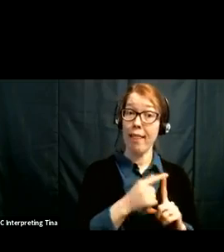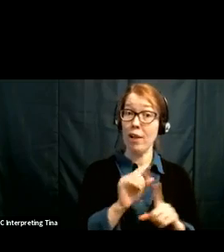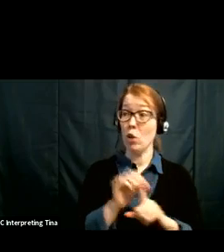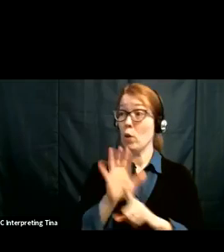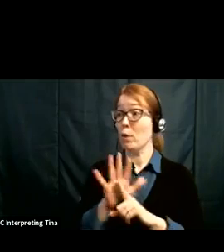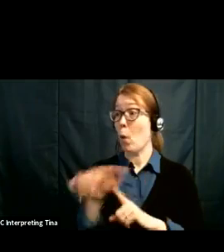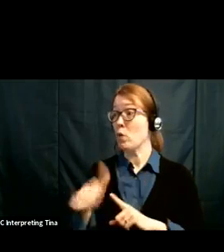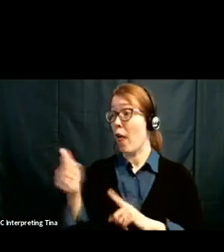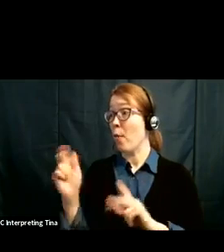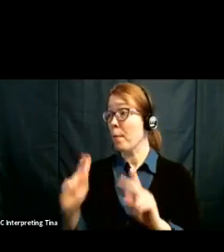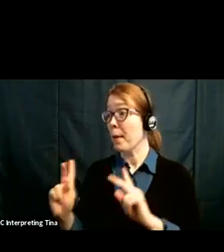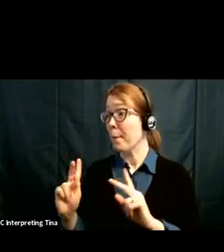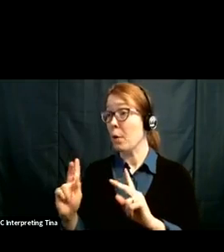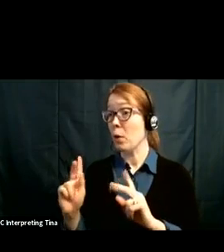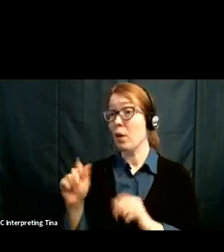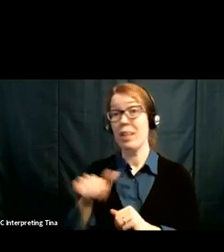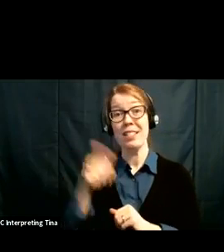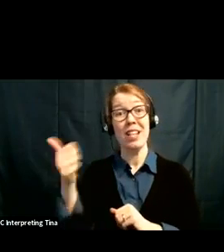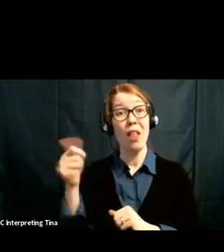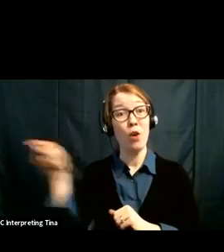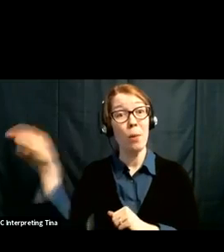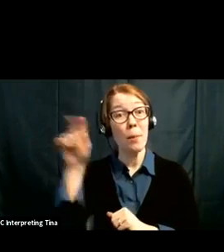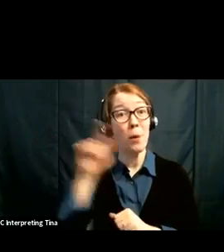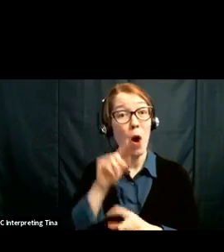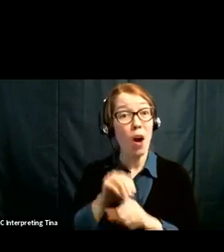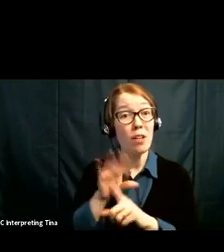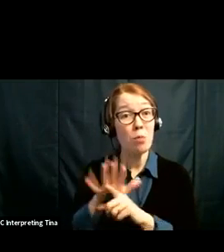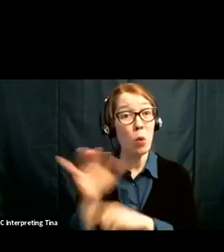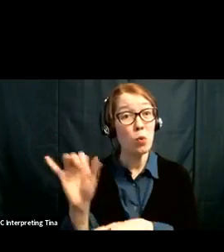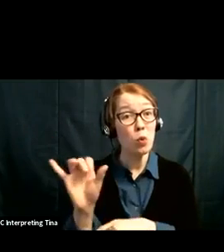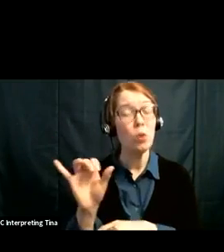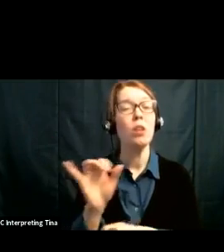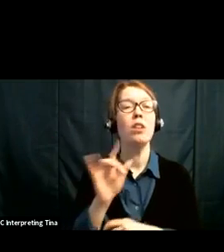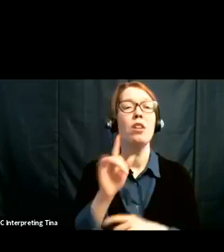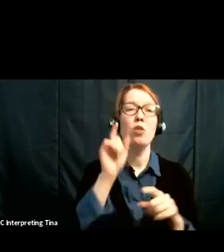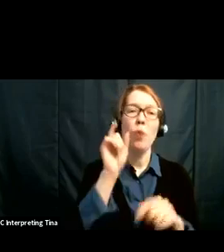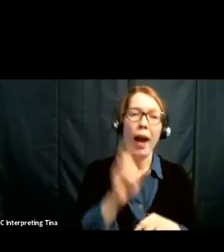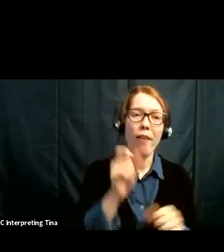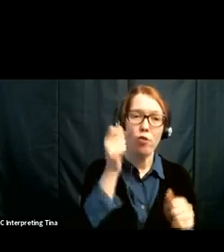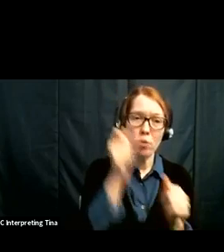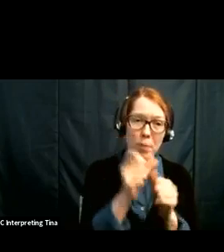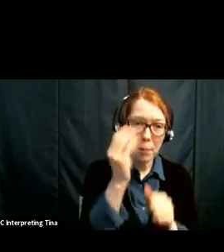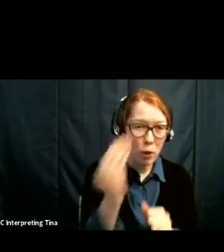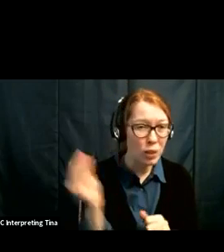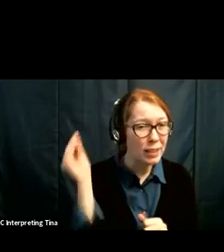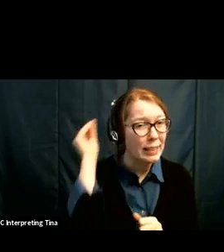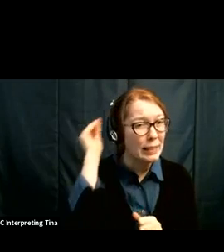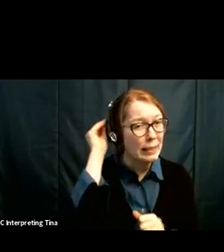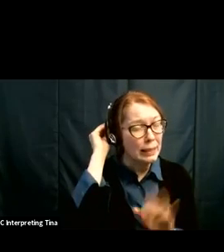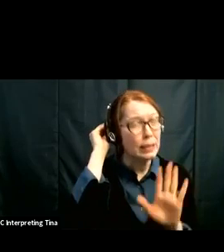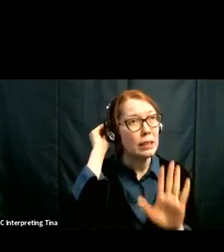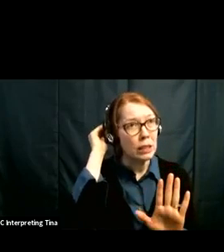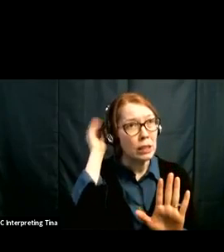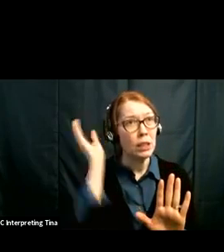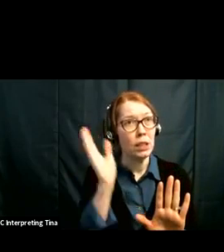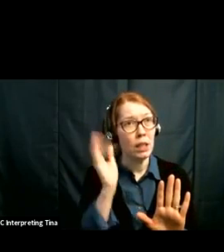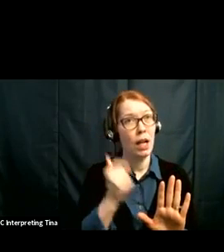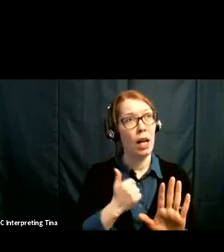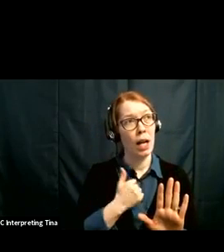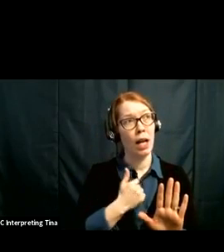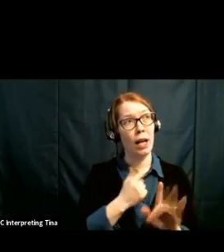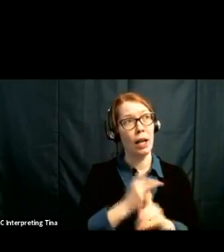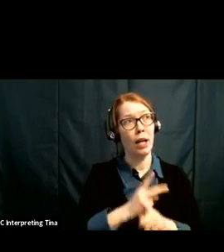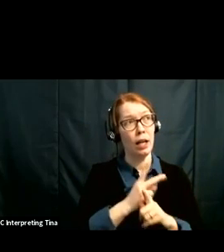and again, somebody else is exposed. But make sure in the back of your mind when, again, you think you shouldn't wear a